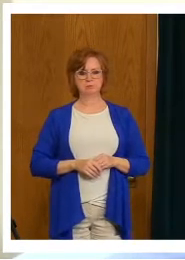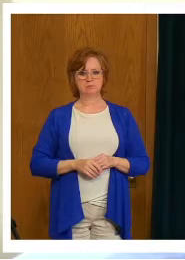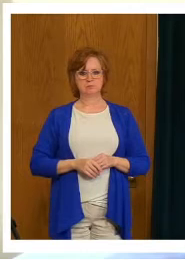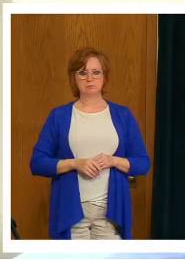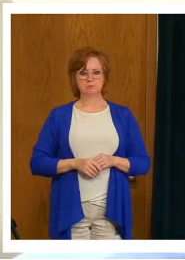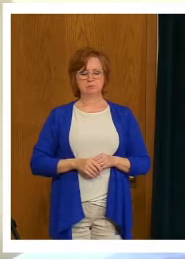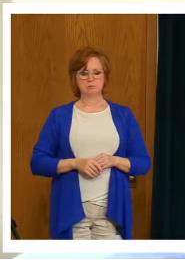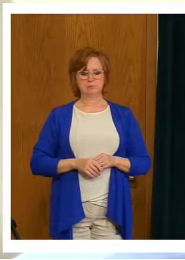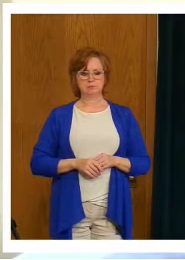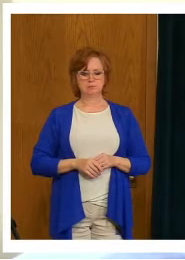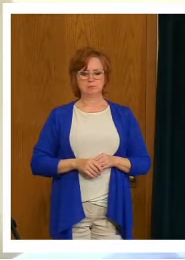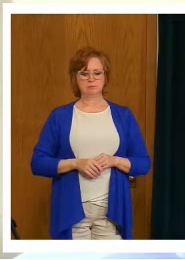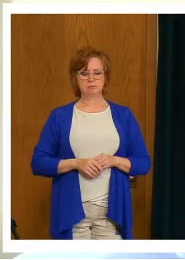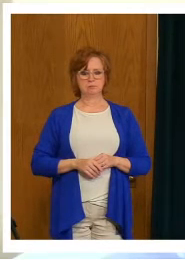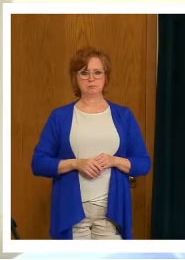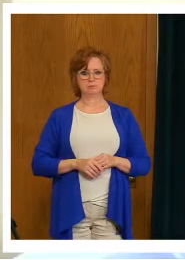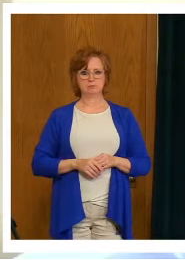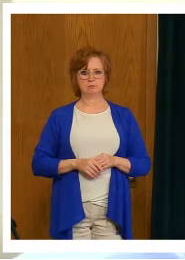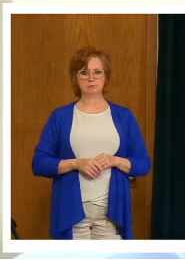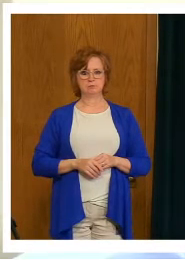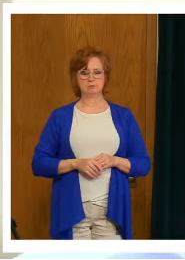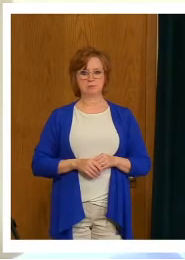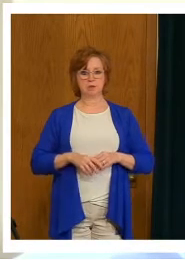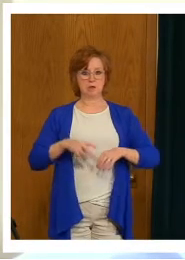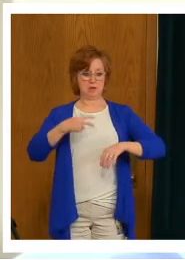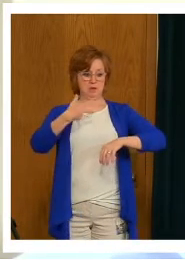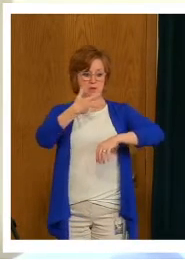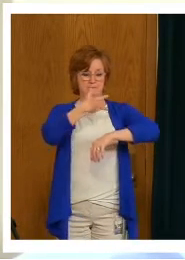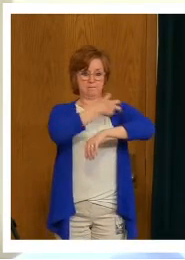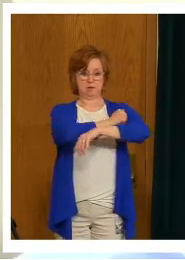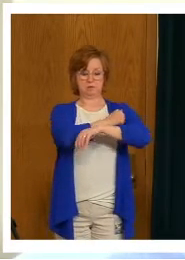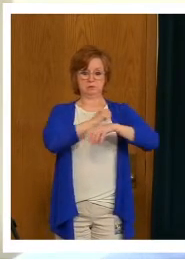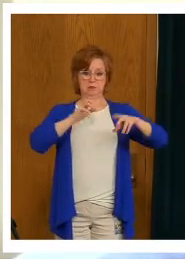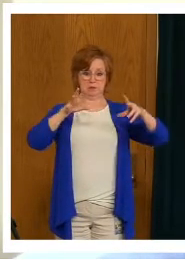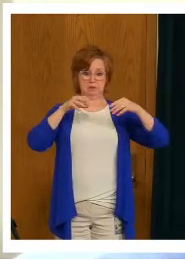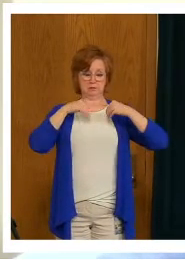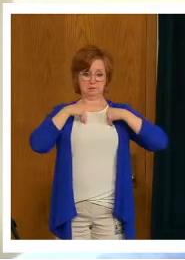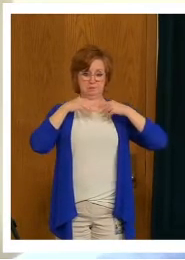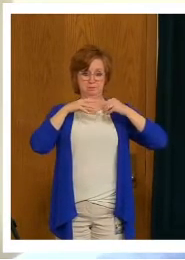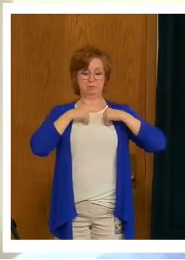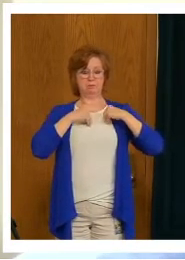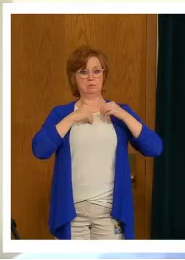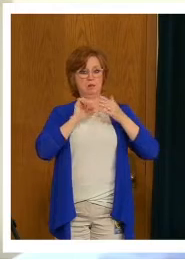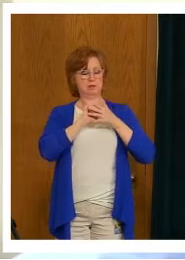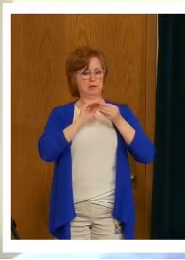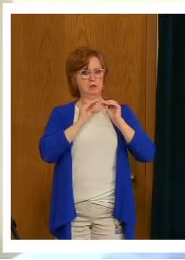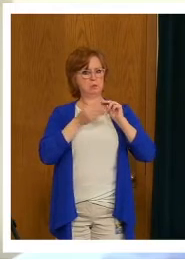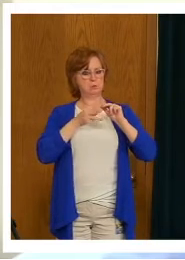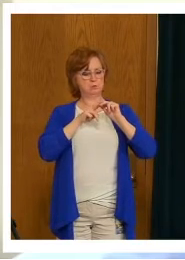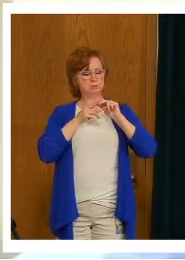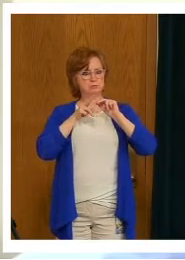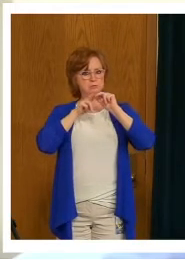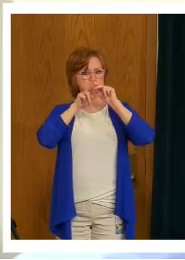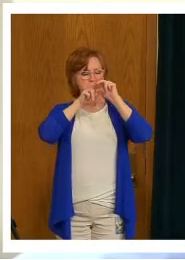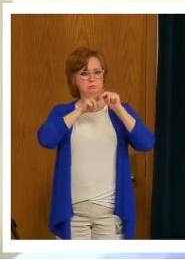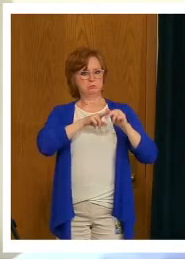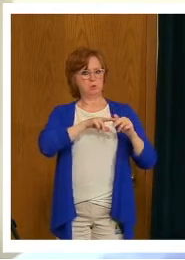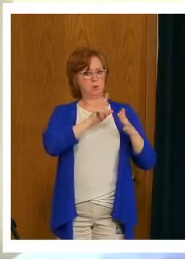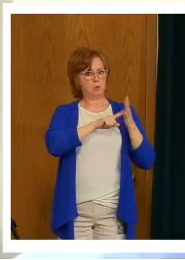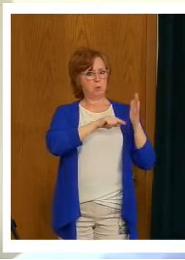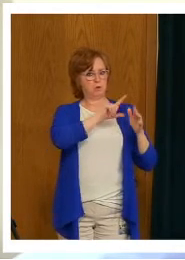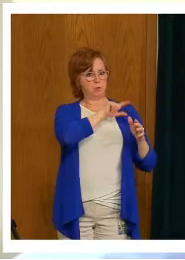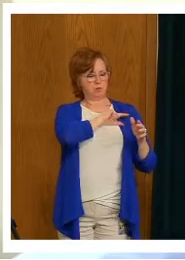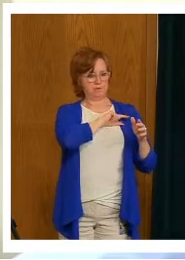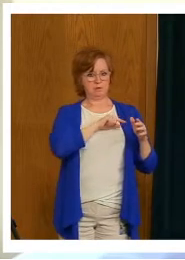each 10-year age groups, because once eligible, you remain always eligible. But again,